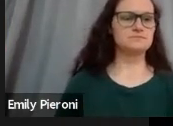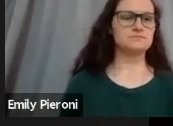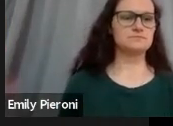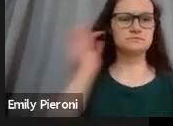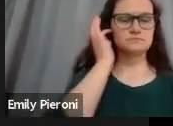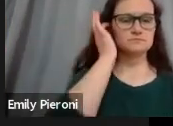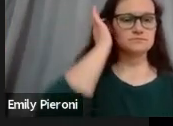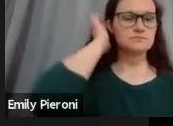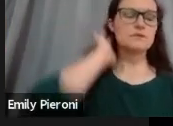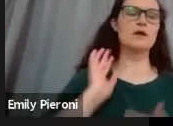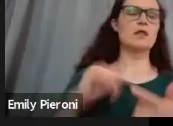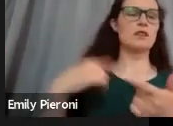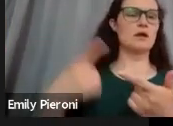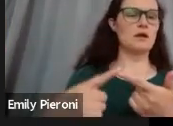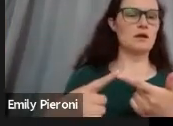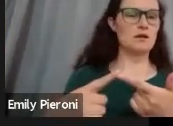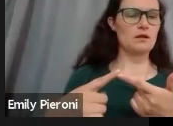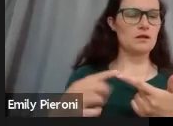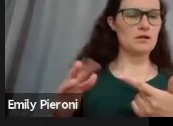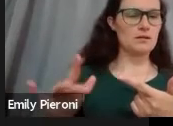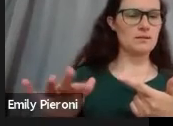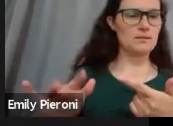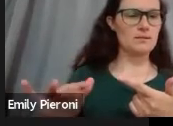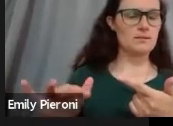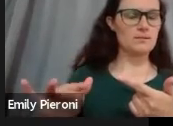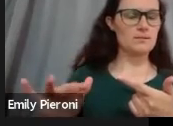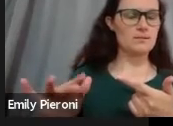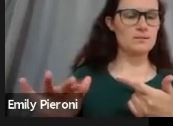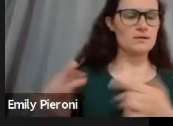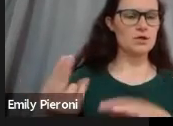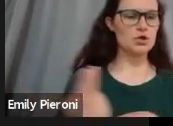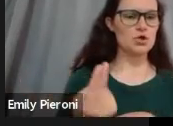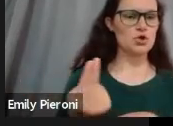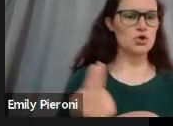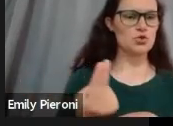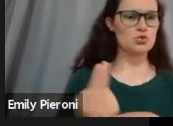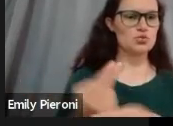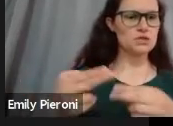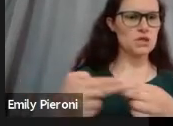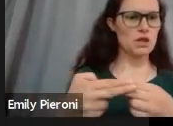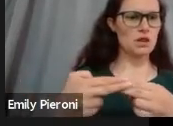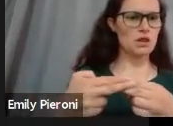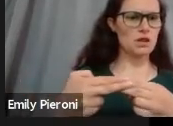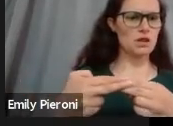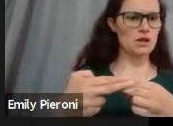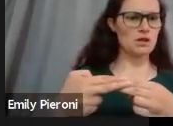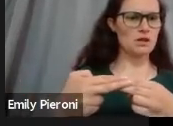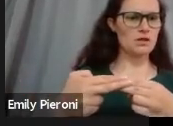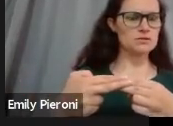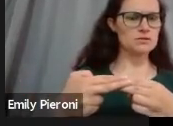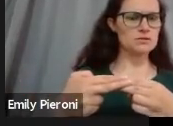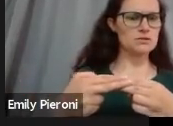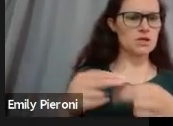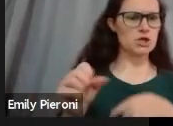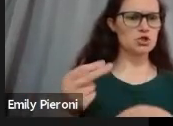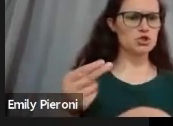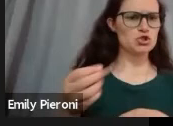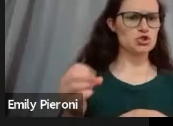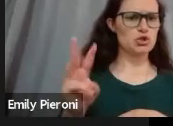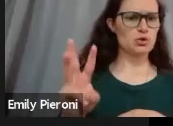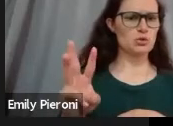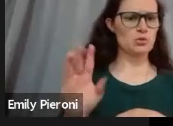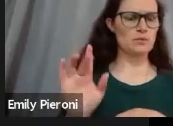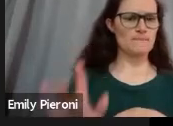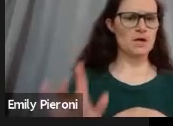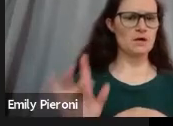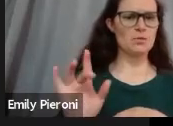And then, so use the slideshow, hit that.